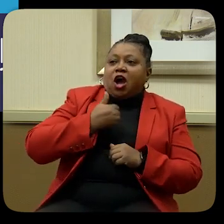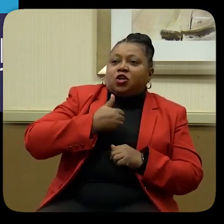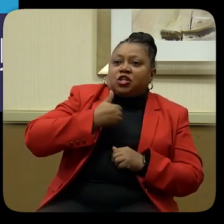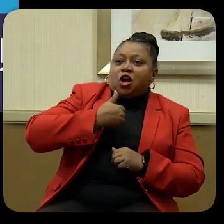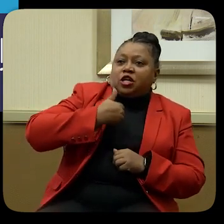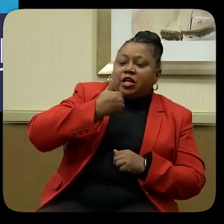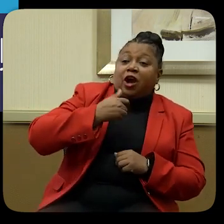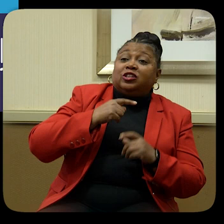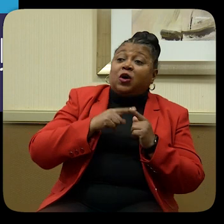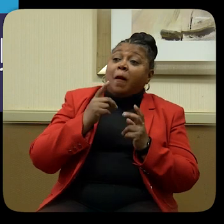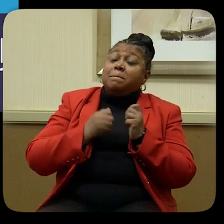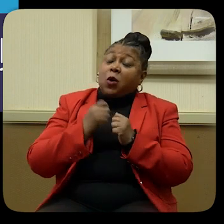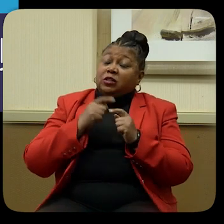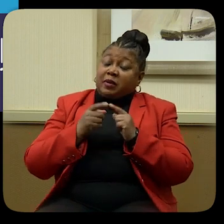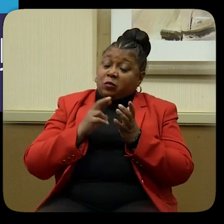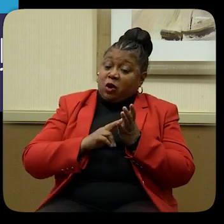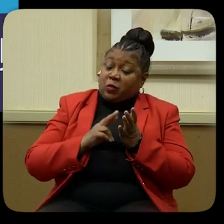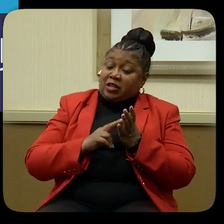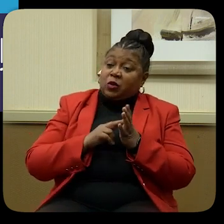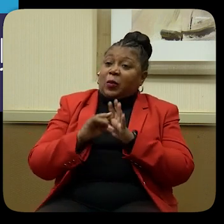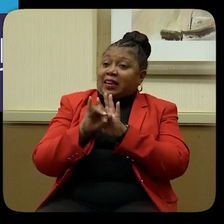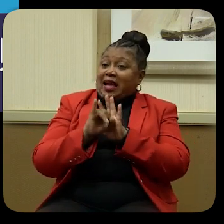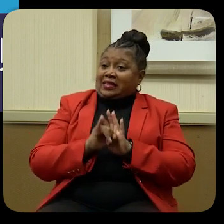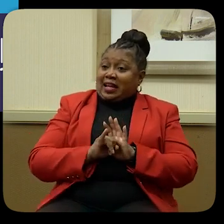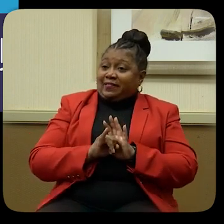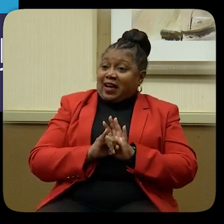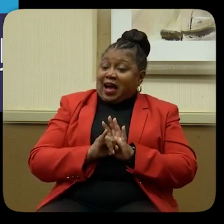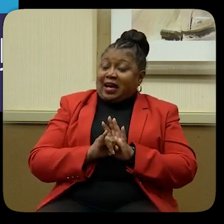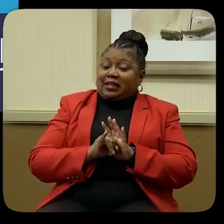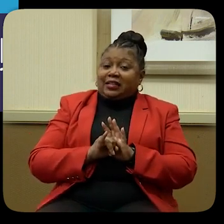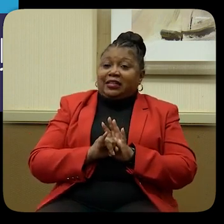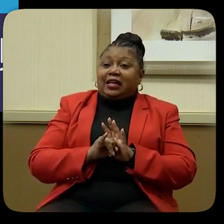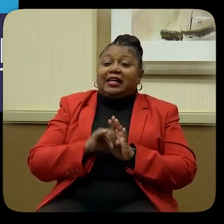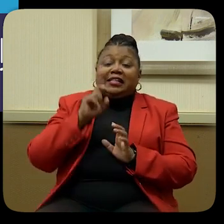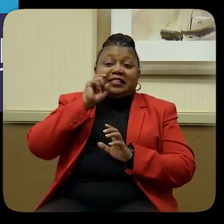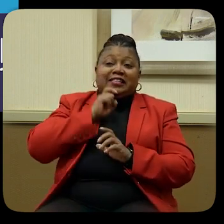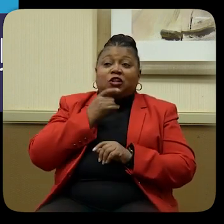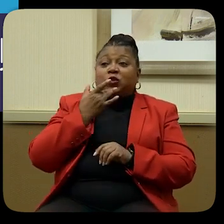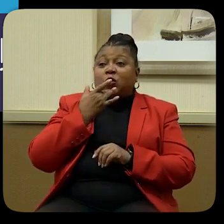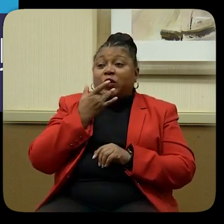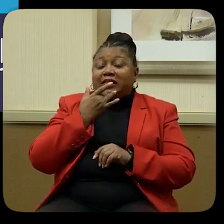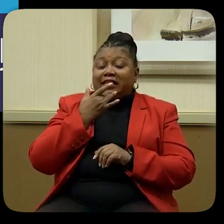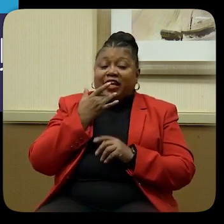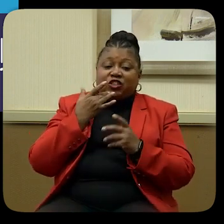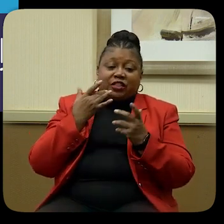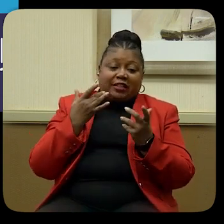So most folks from research will identify, the sexual orientation